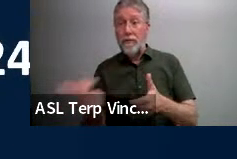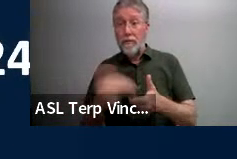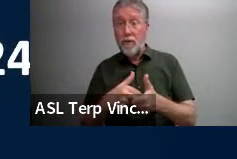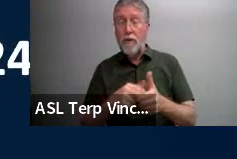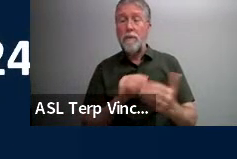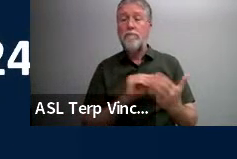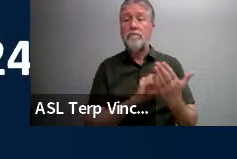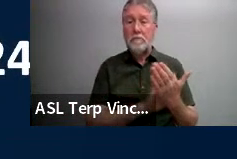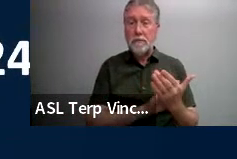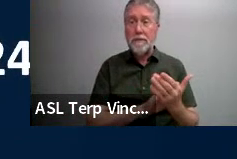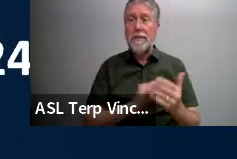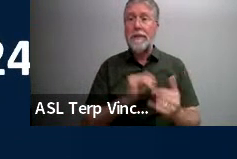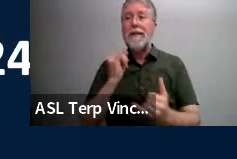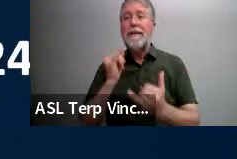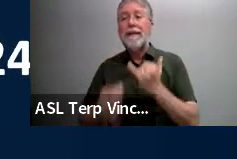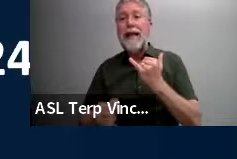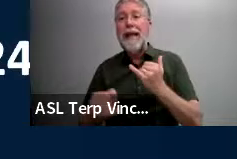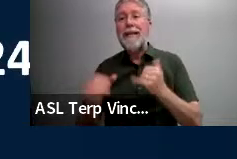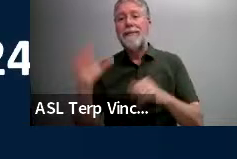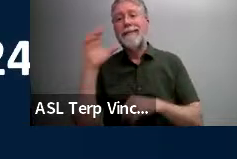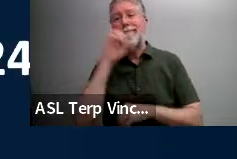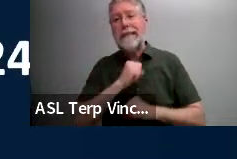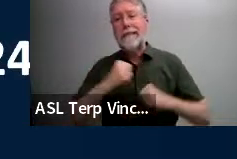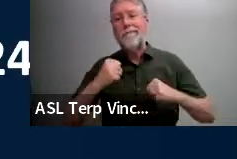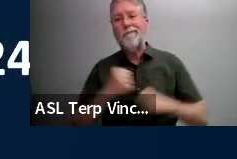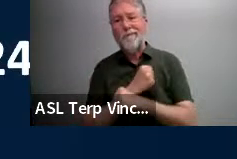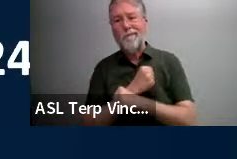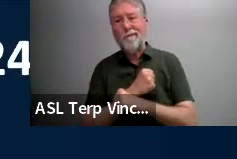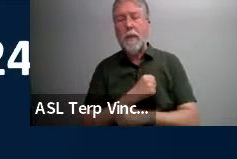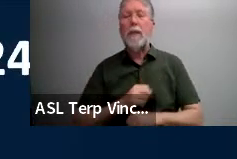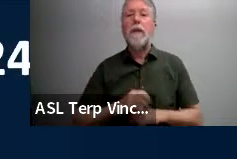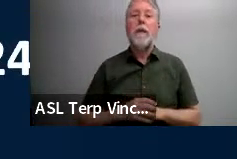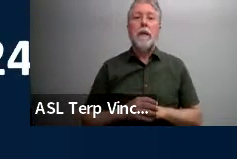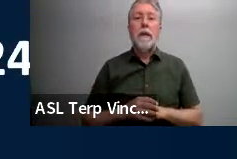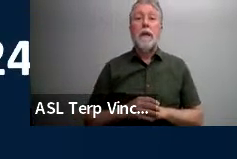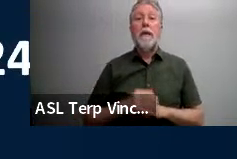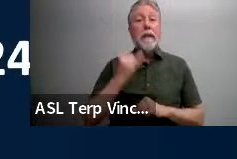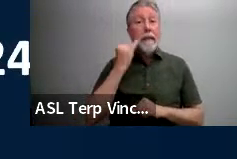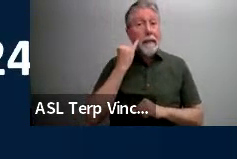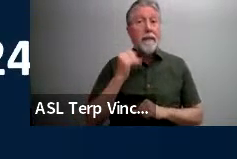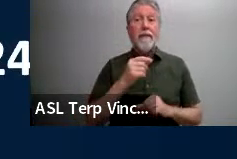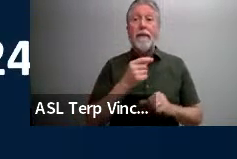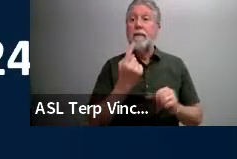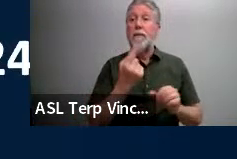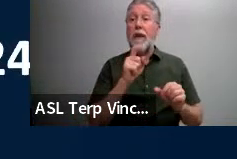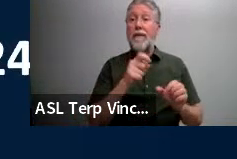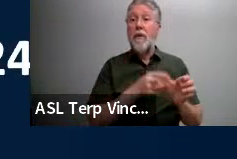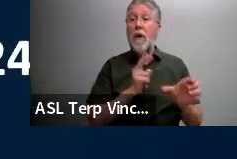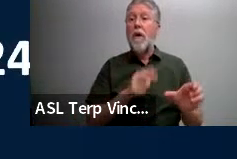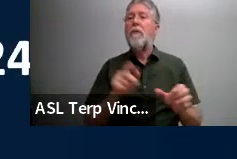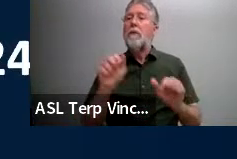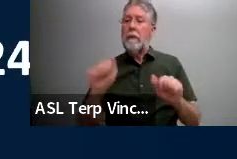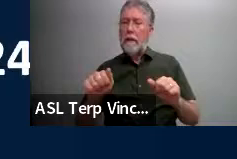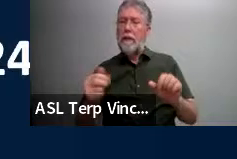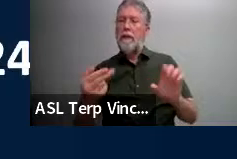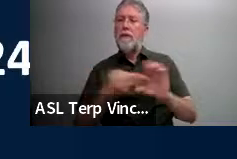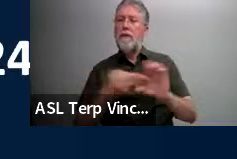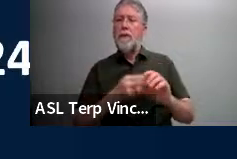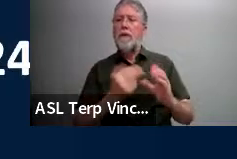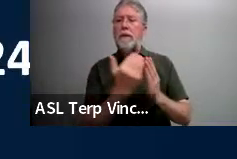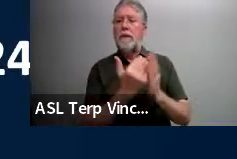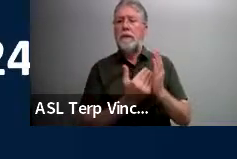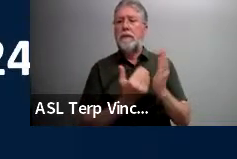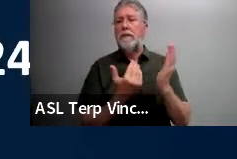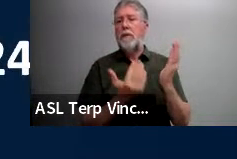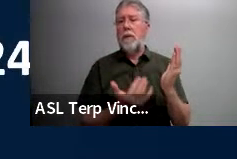then establish a wait list in case other people are not able to keep that commitment. Each speaker is allocated 2 minutes